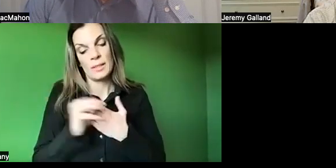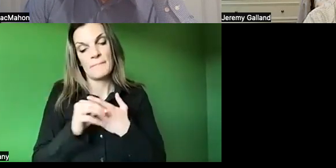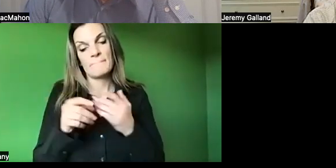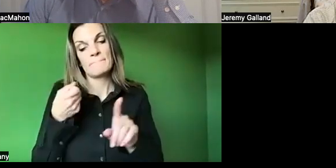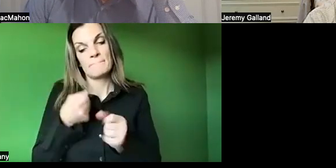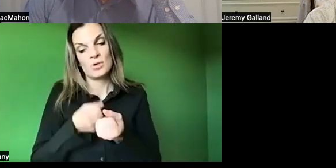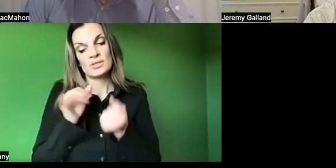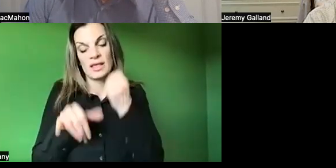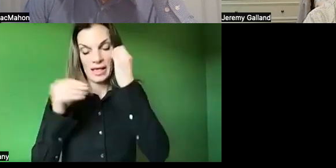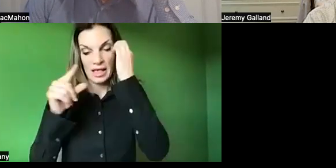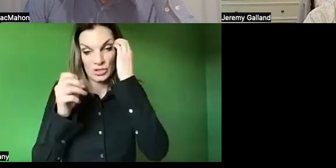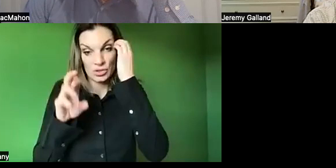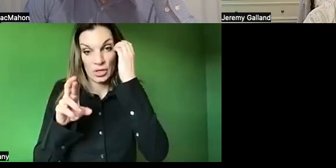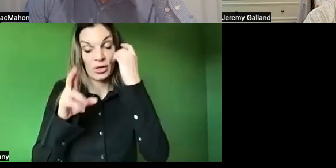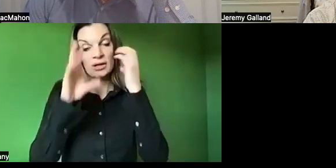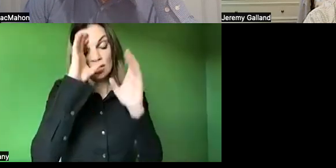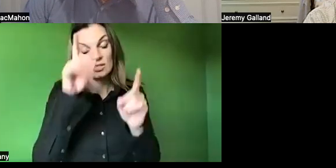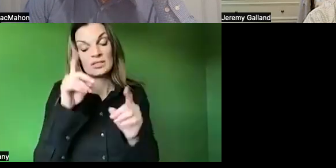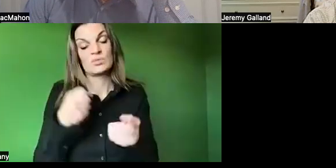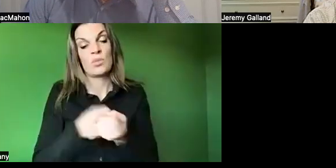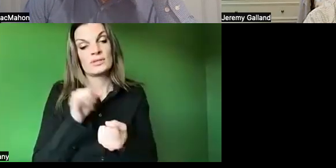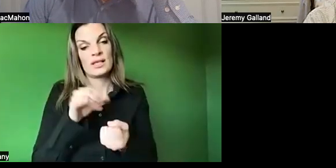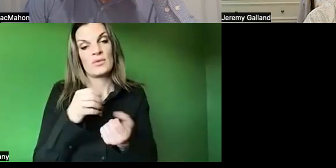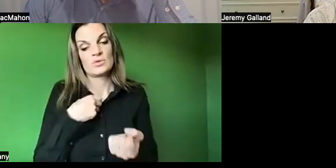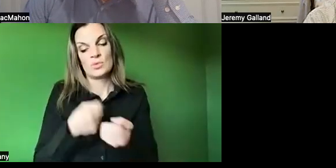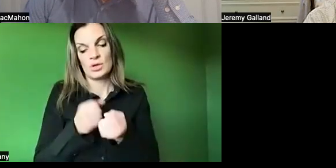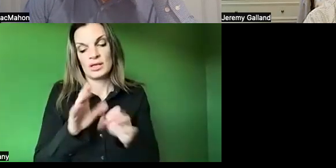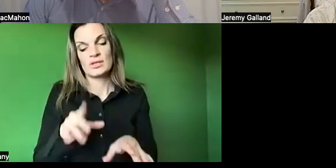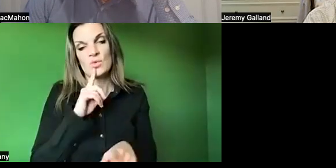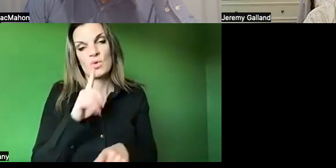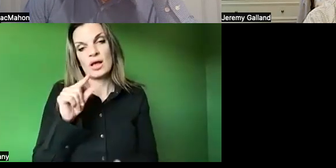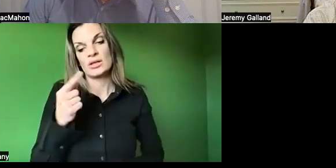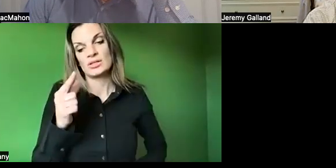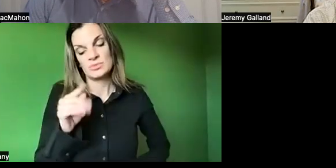is gender education that supports it, that we support kids who are